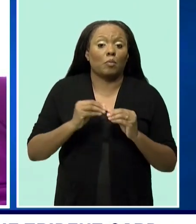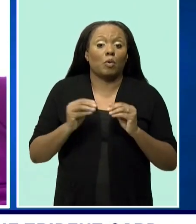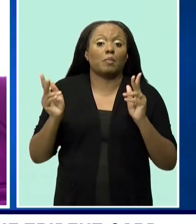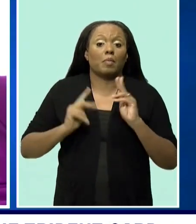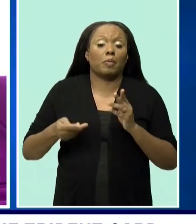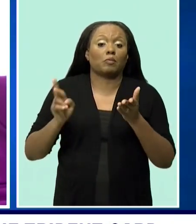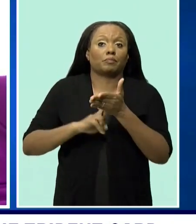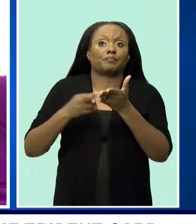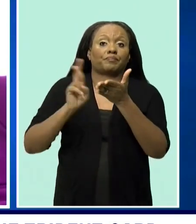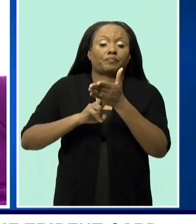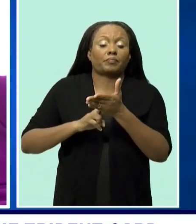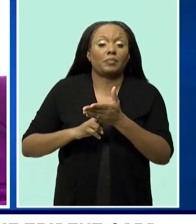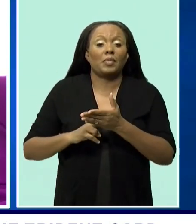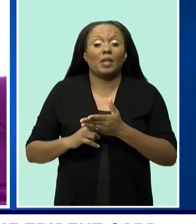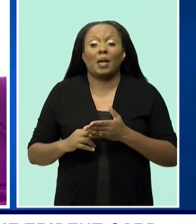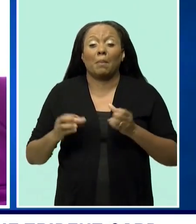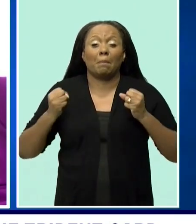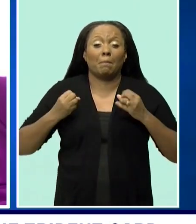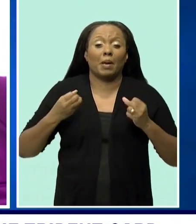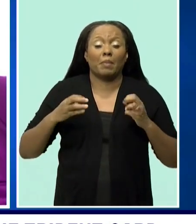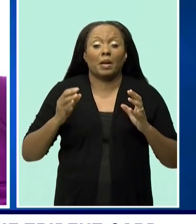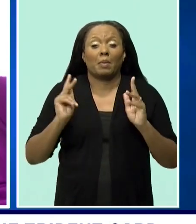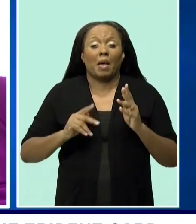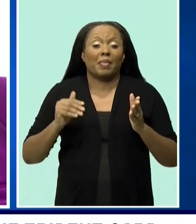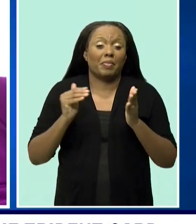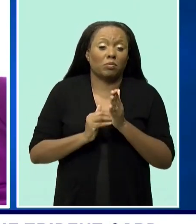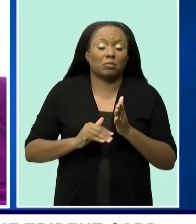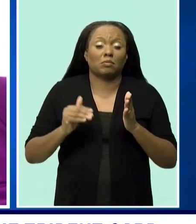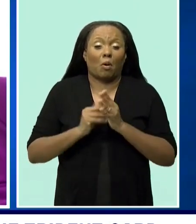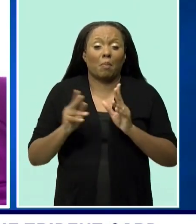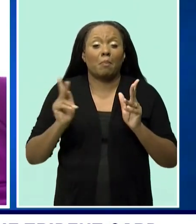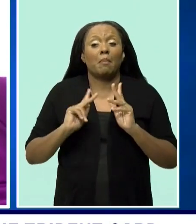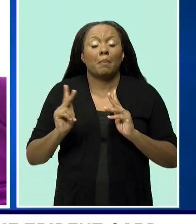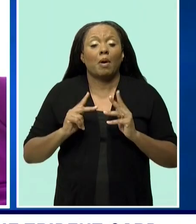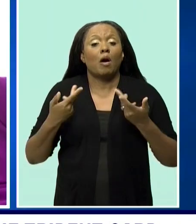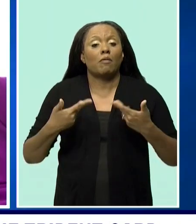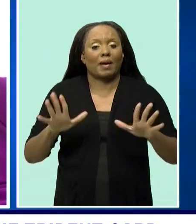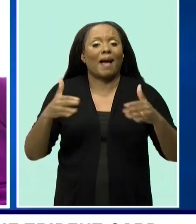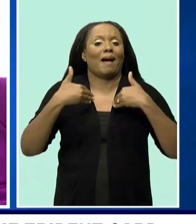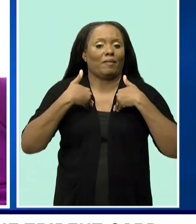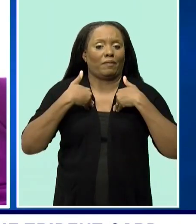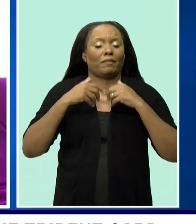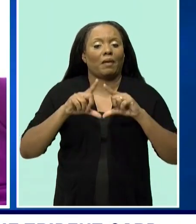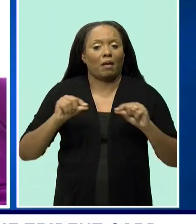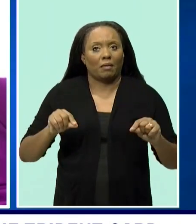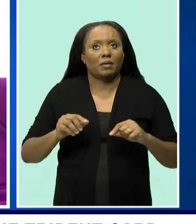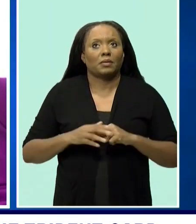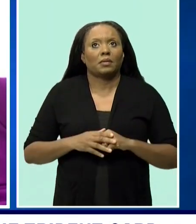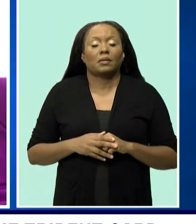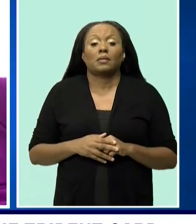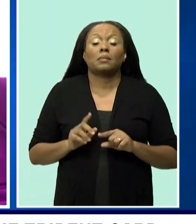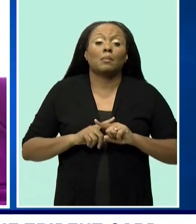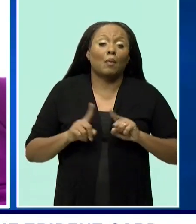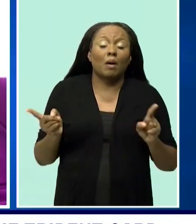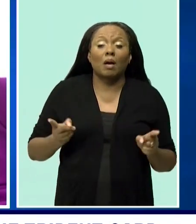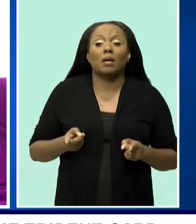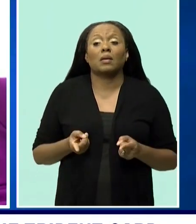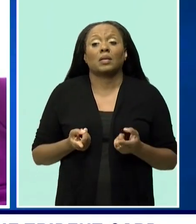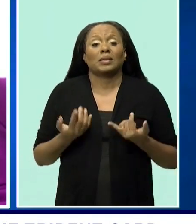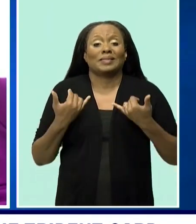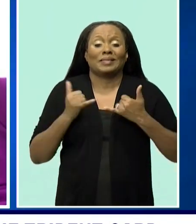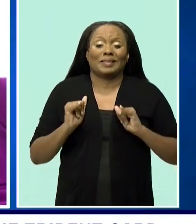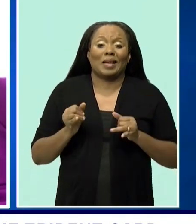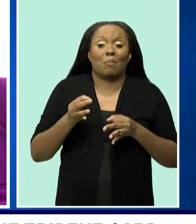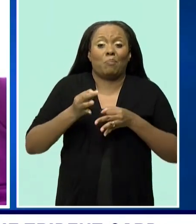have already received their cards. Despite these successes, I regret that we have not been able to keep up with the planned schedule